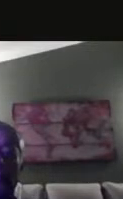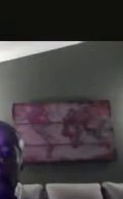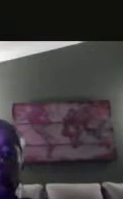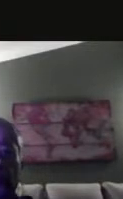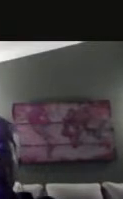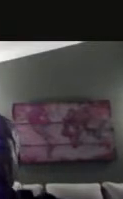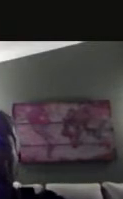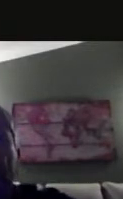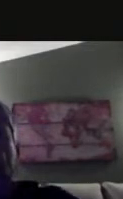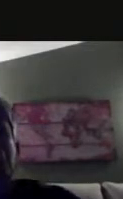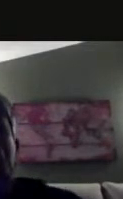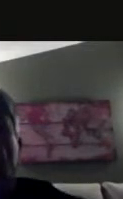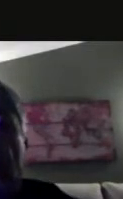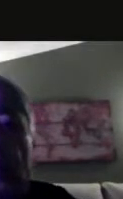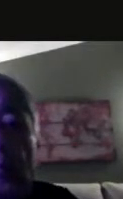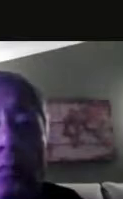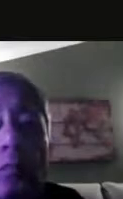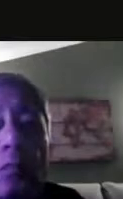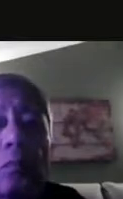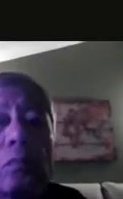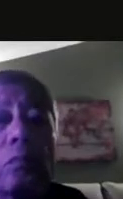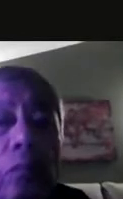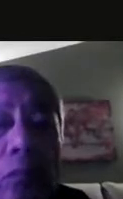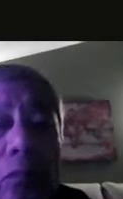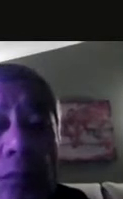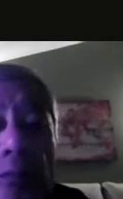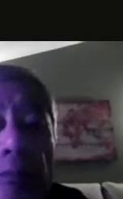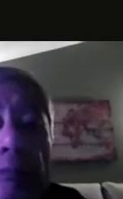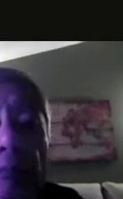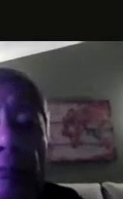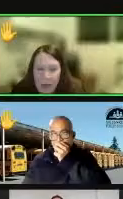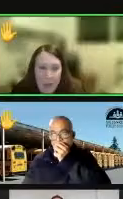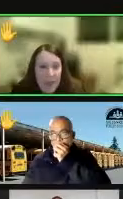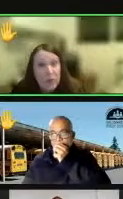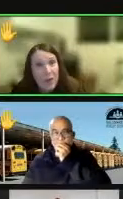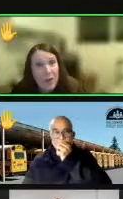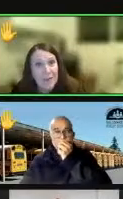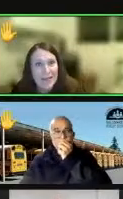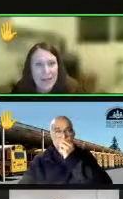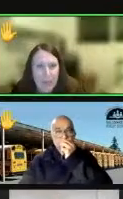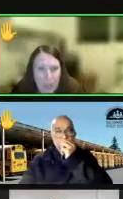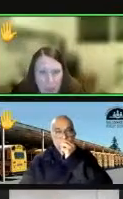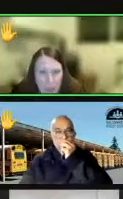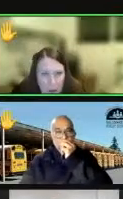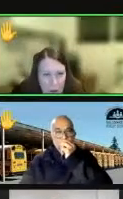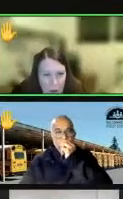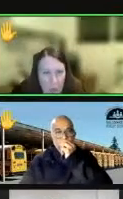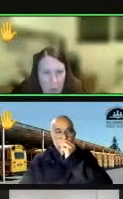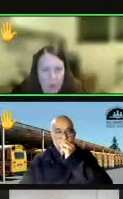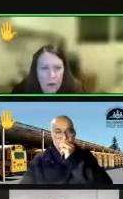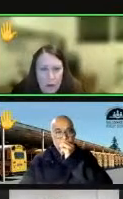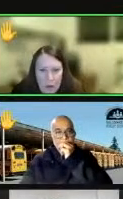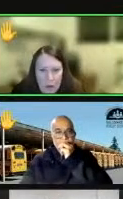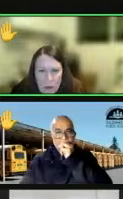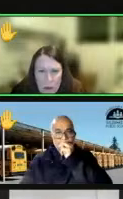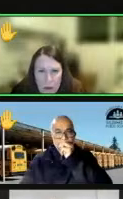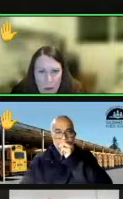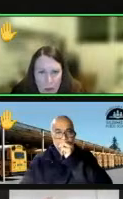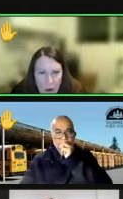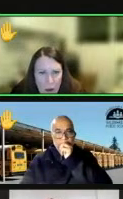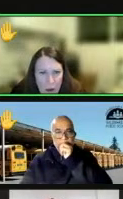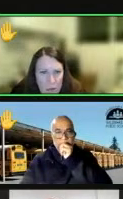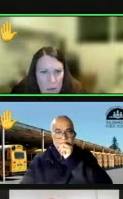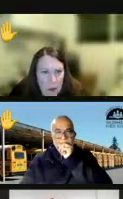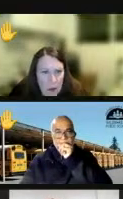Yeah, so on addendum. So we could pull it back up again so I can see it again. That